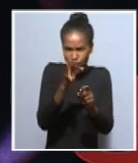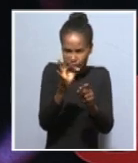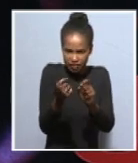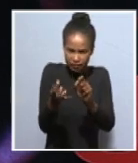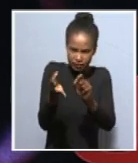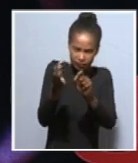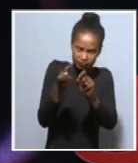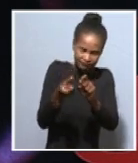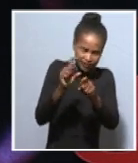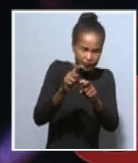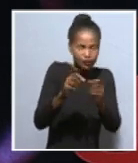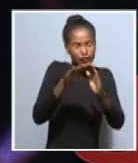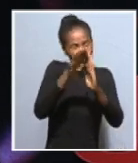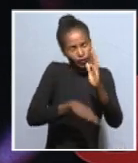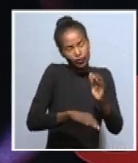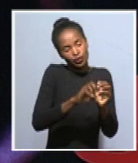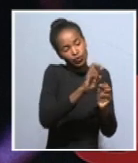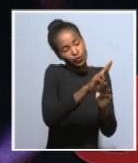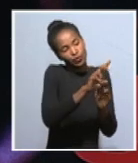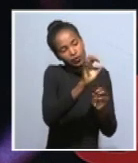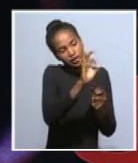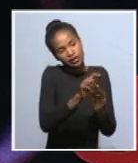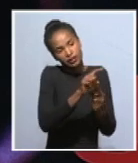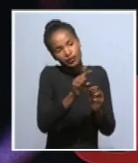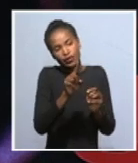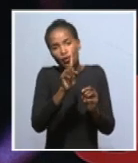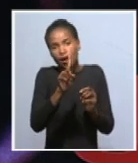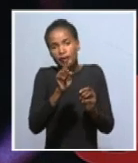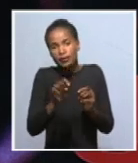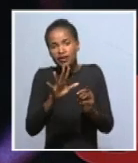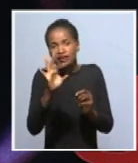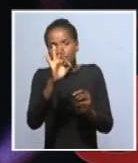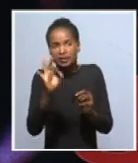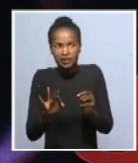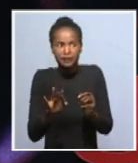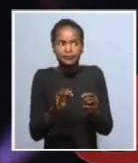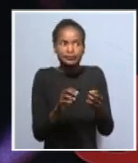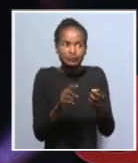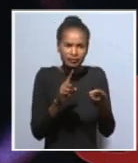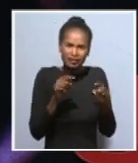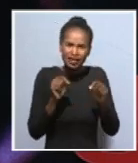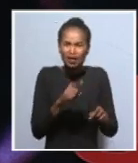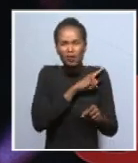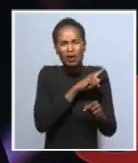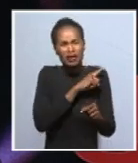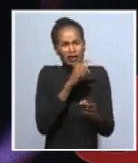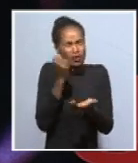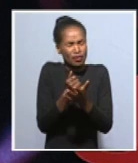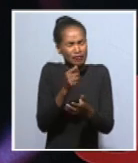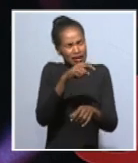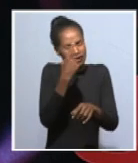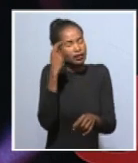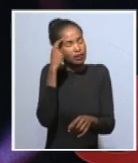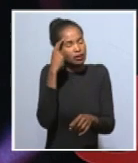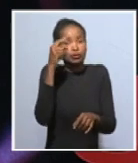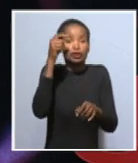to 1.5%. So that is the interest rate relief measure. And I think the balancing act that one must always look